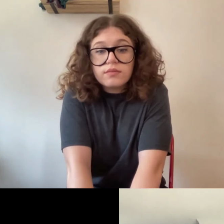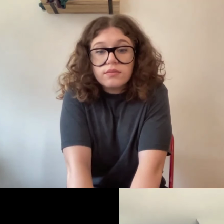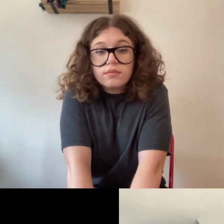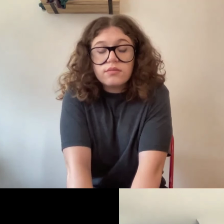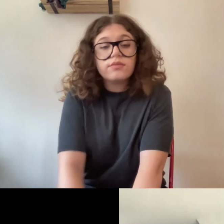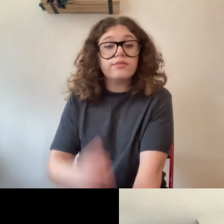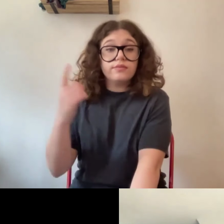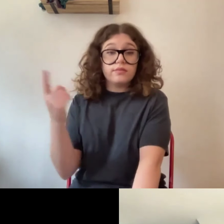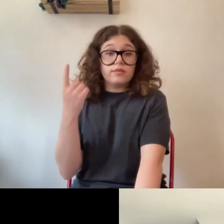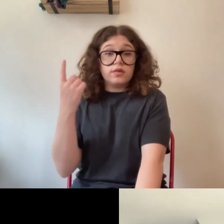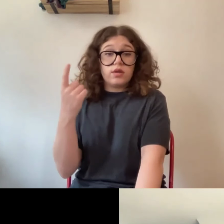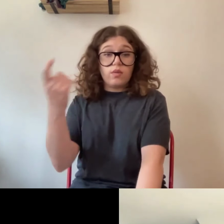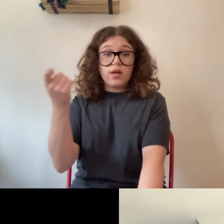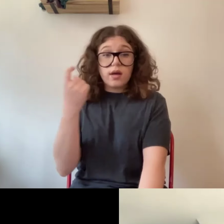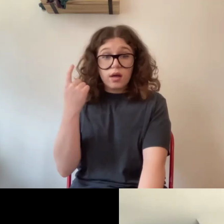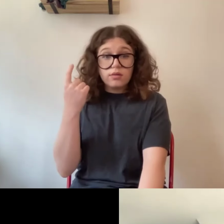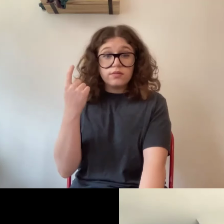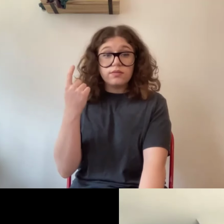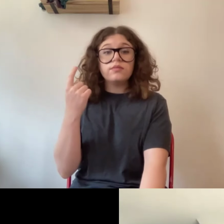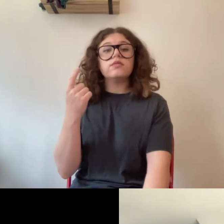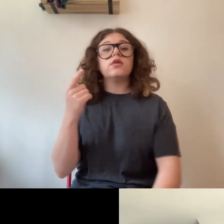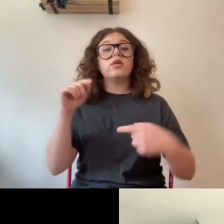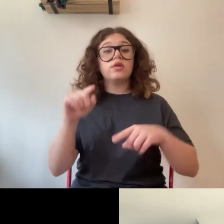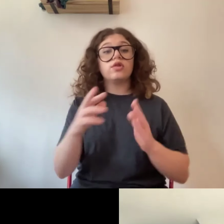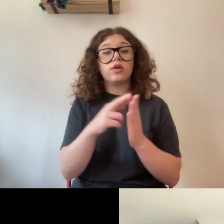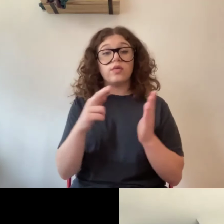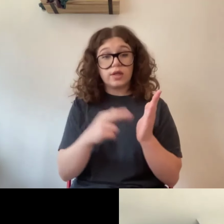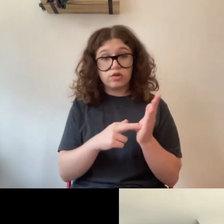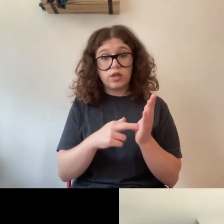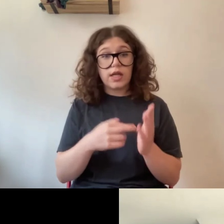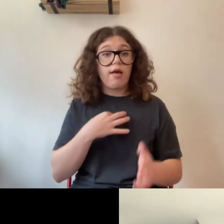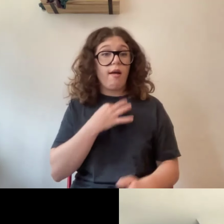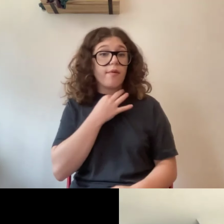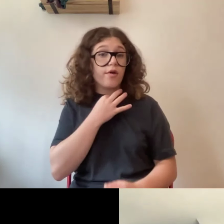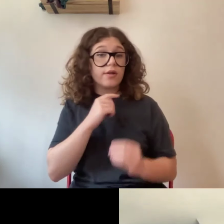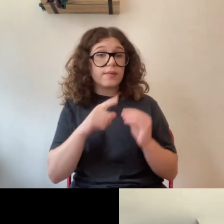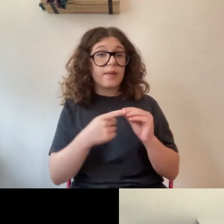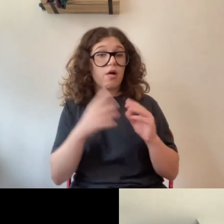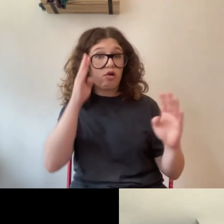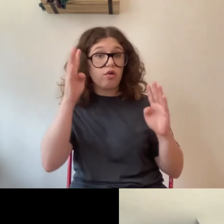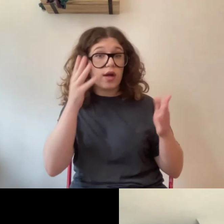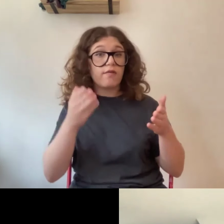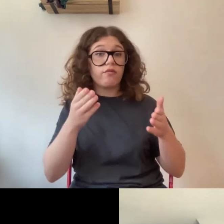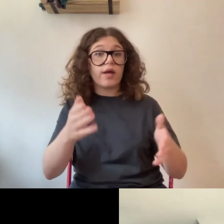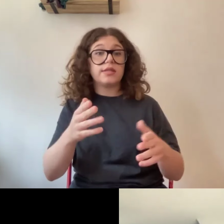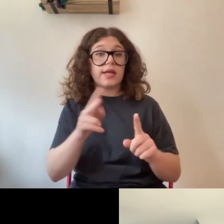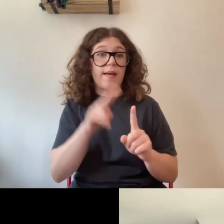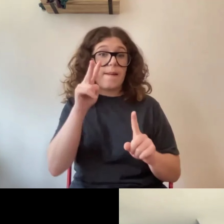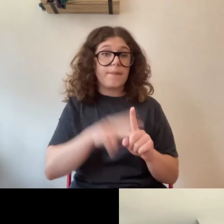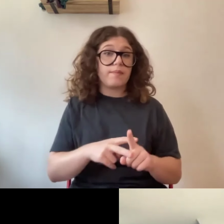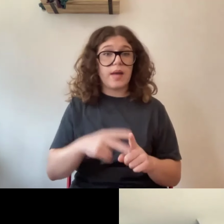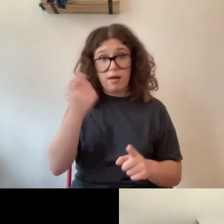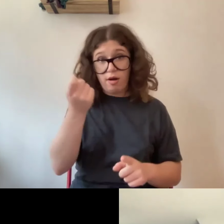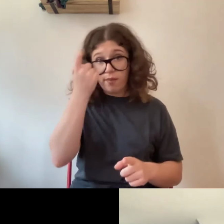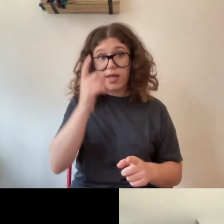Somebody had asked in the registration, I'm curious about creative ways to implement comprehensive sex ed in a way